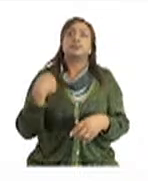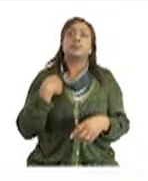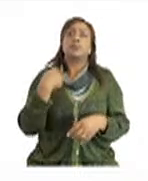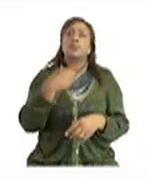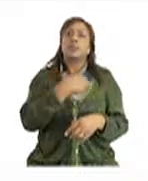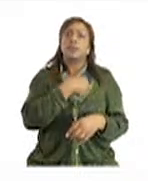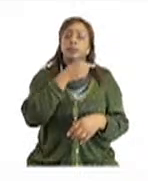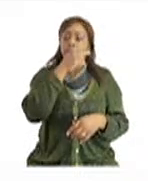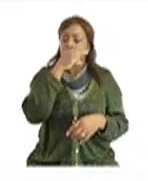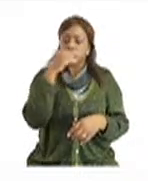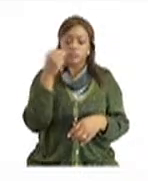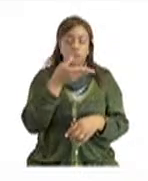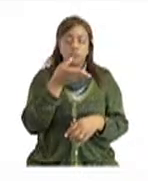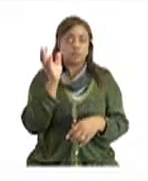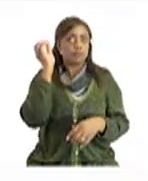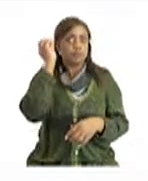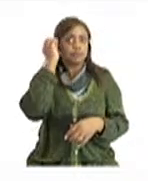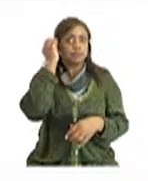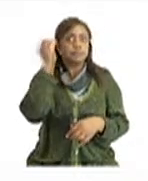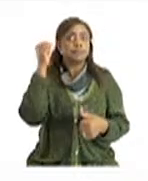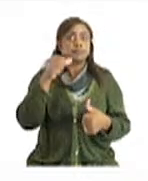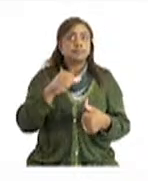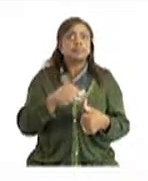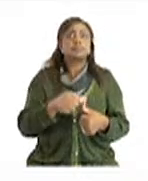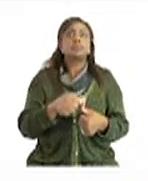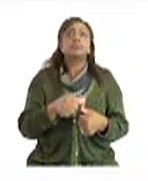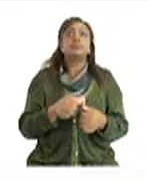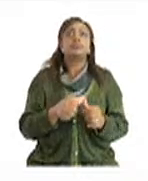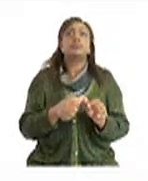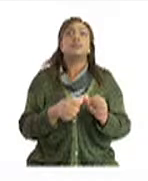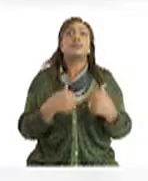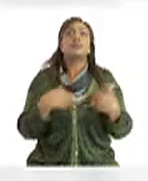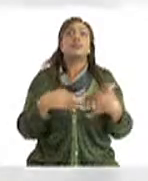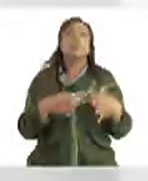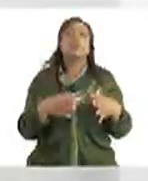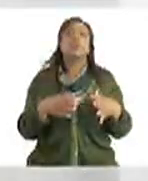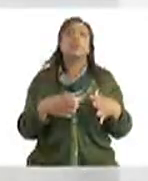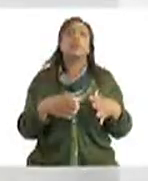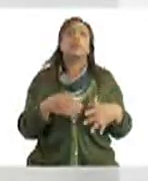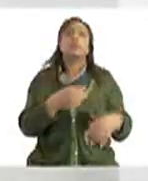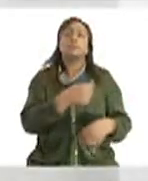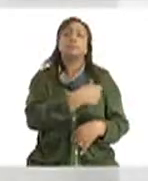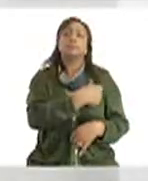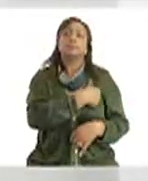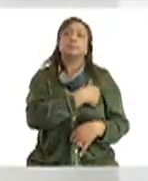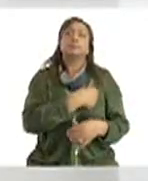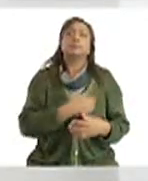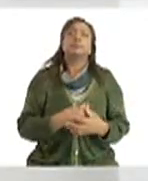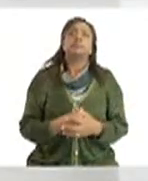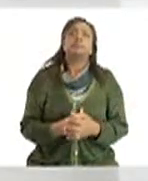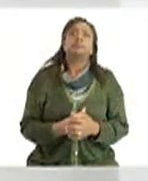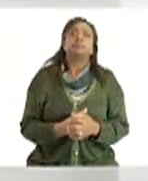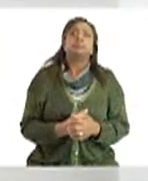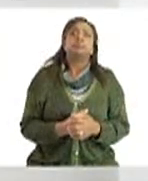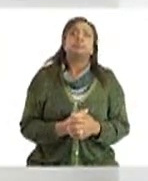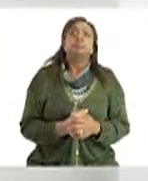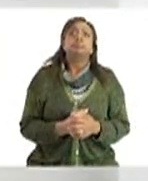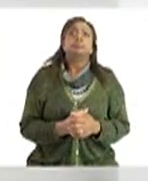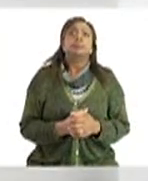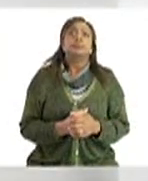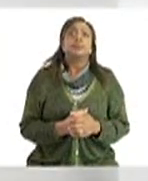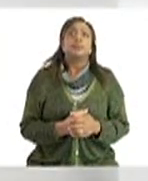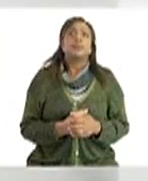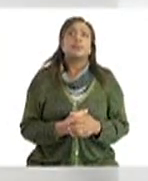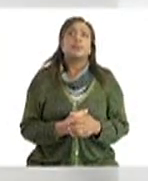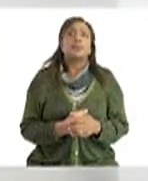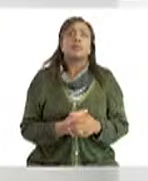reproductive system. Let us turn to the chalkboard so we can discuss this in detail. Now, on the chalkboard with